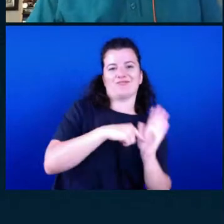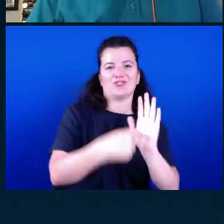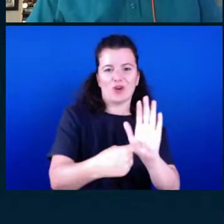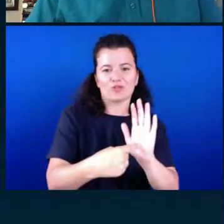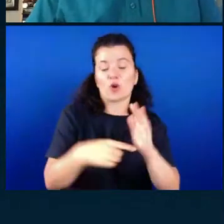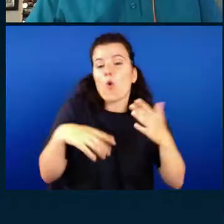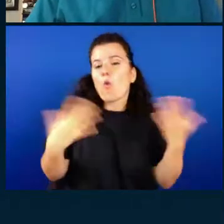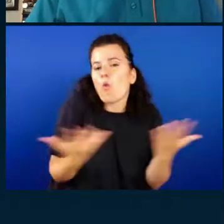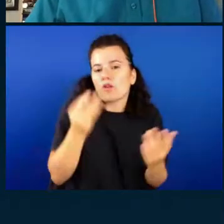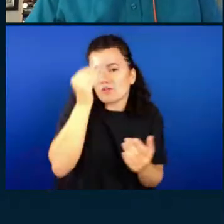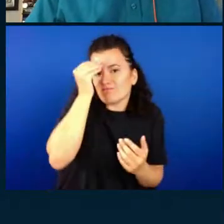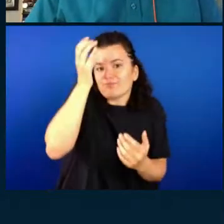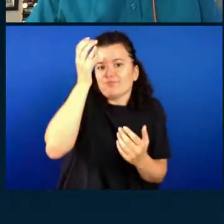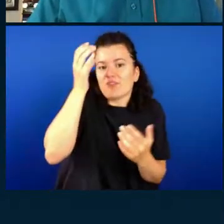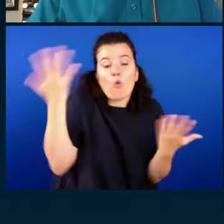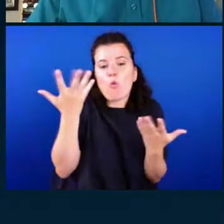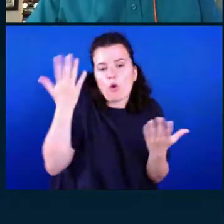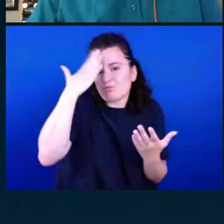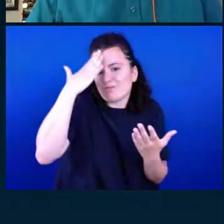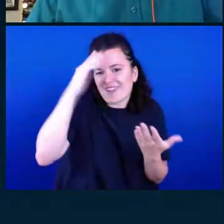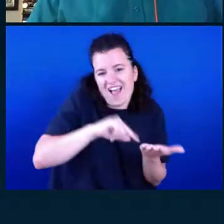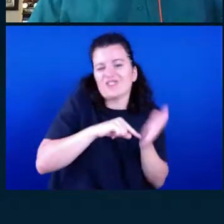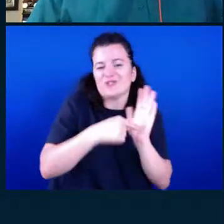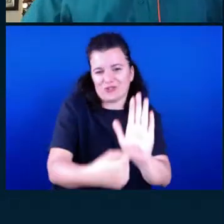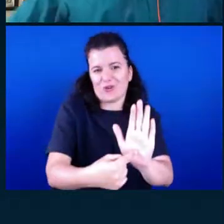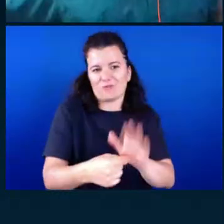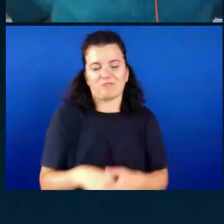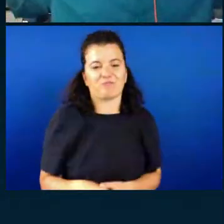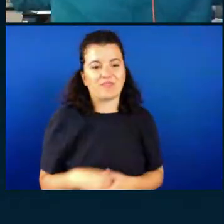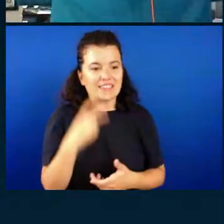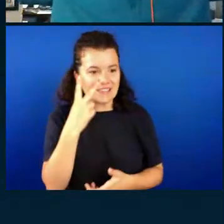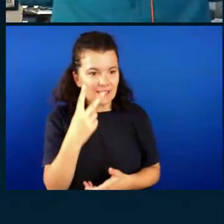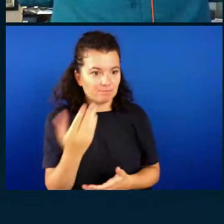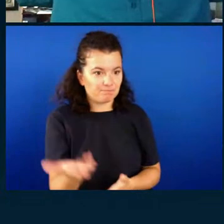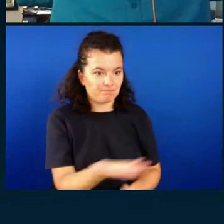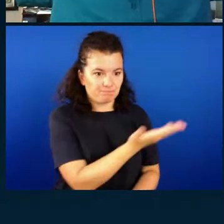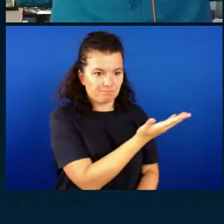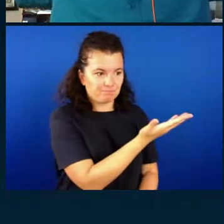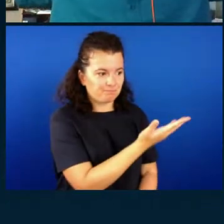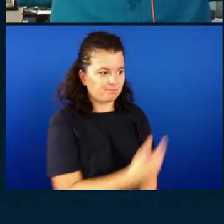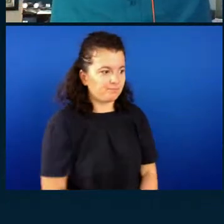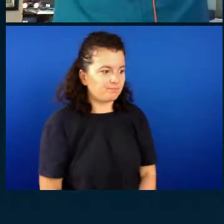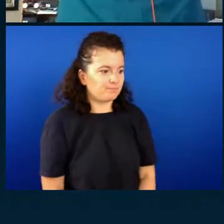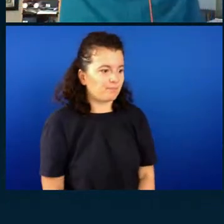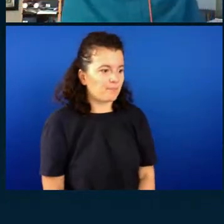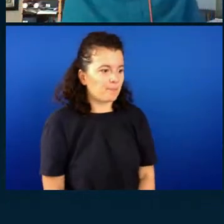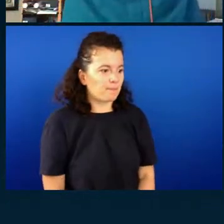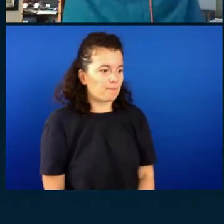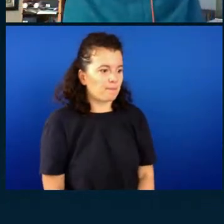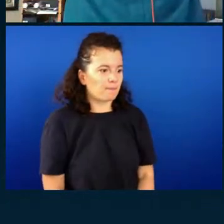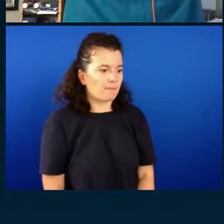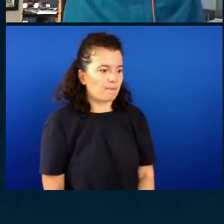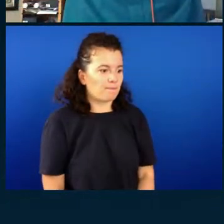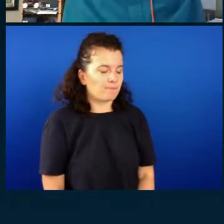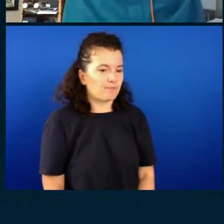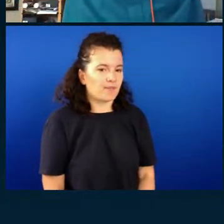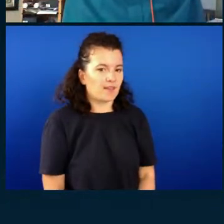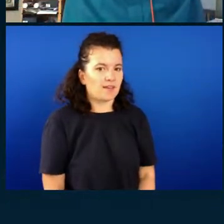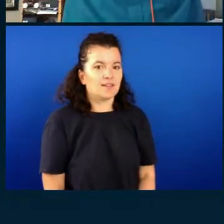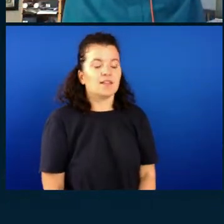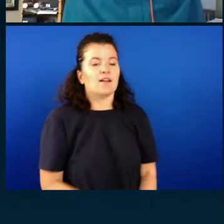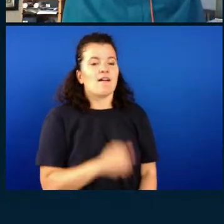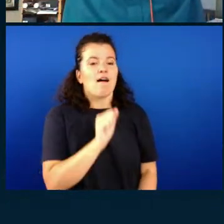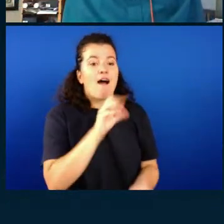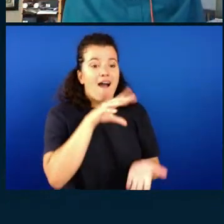first of all, here we go. Okay, so in just about any application, like I was saying,